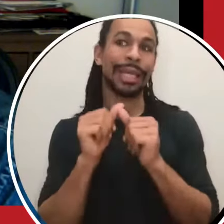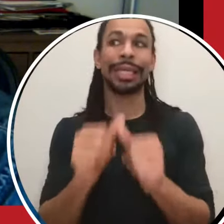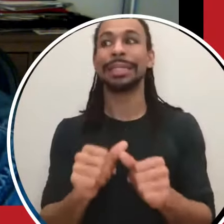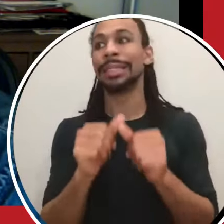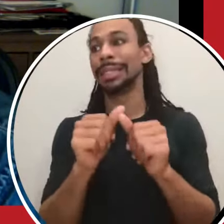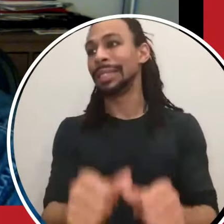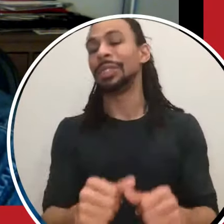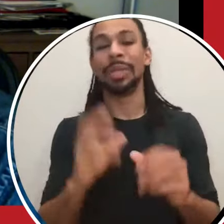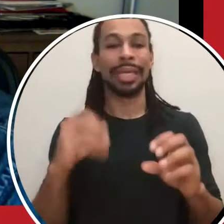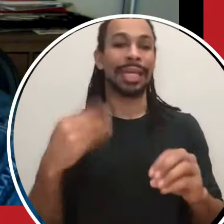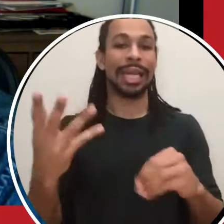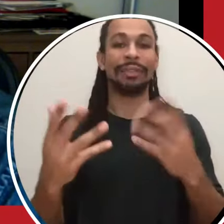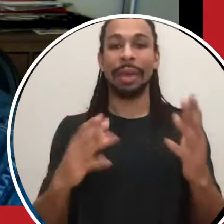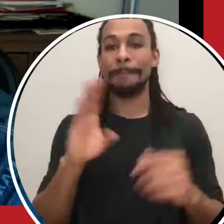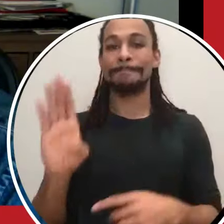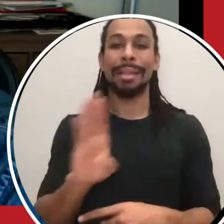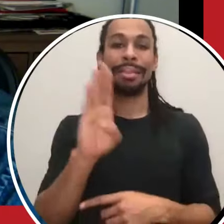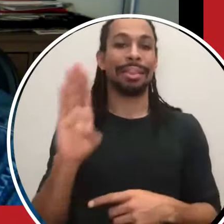to the NYPD.